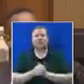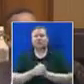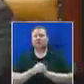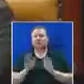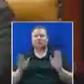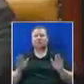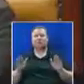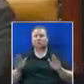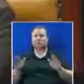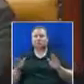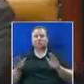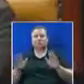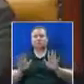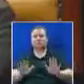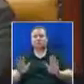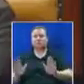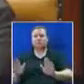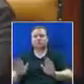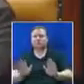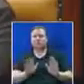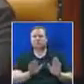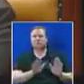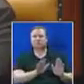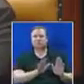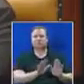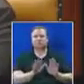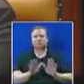Can I again, honorable members?